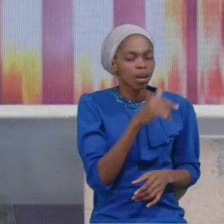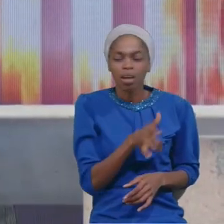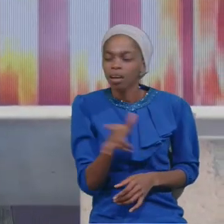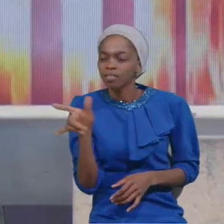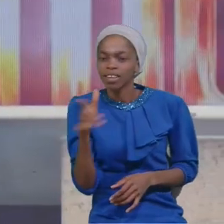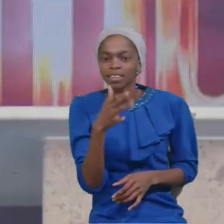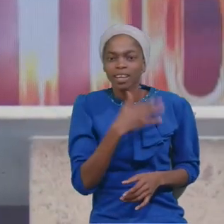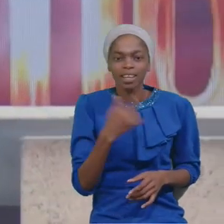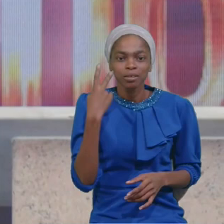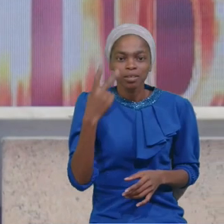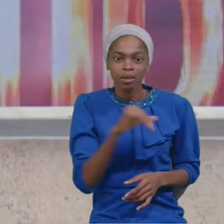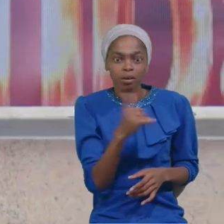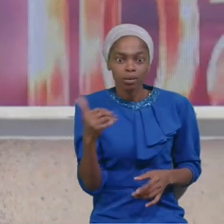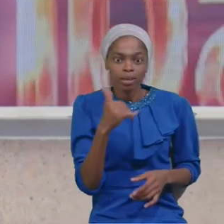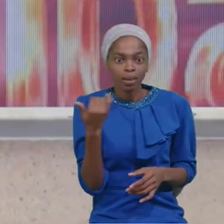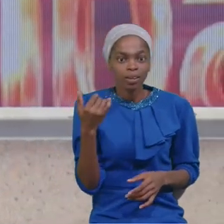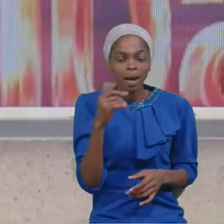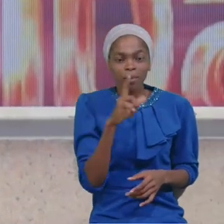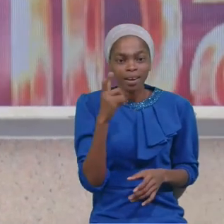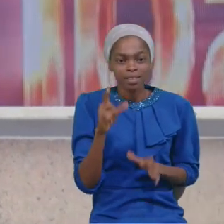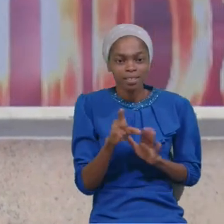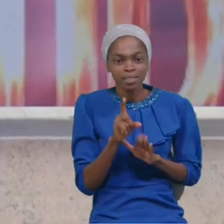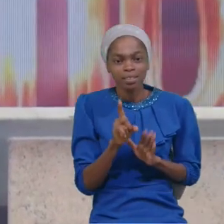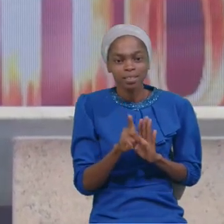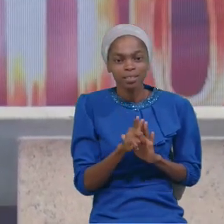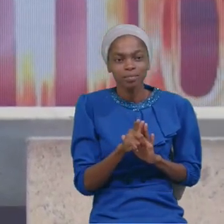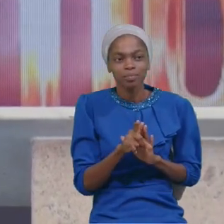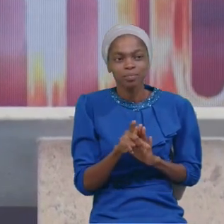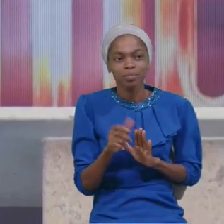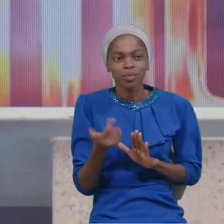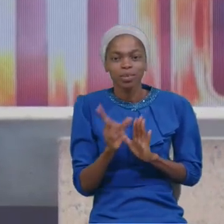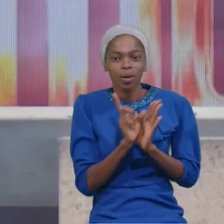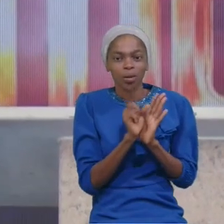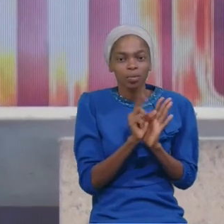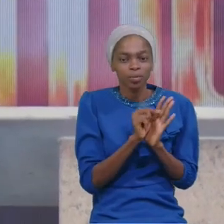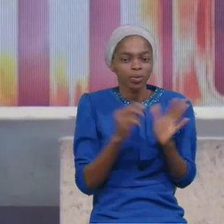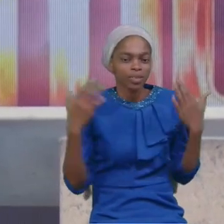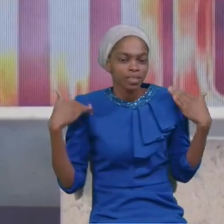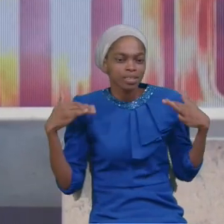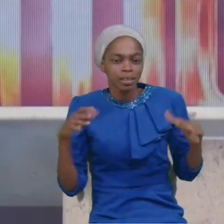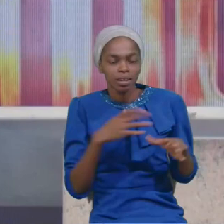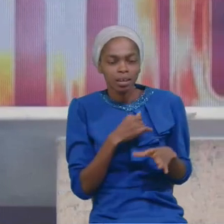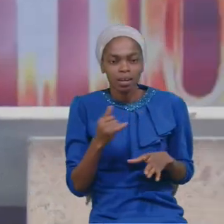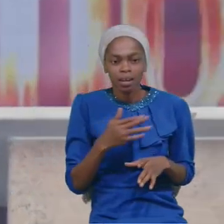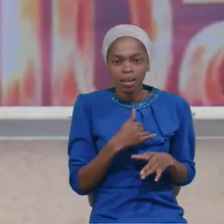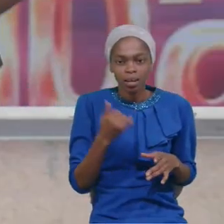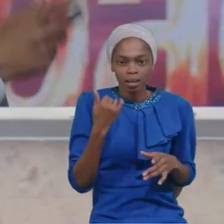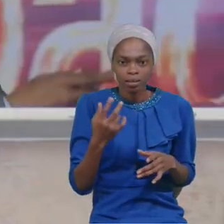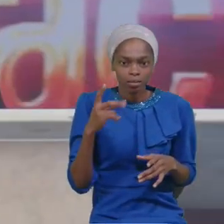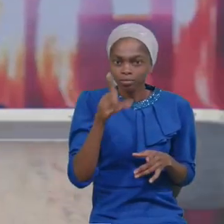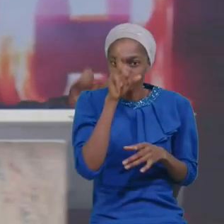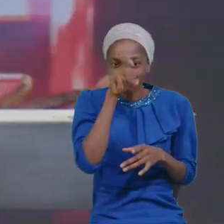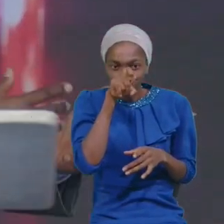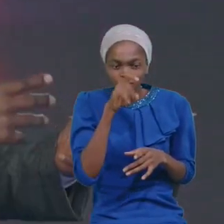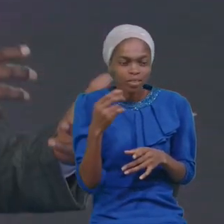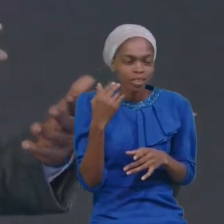have sharp eyesight, they look at that eagle, they say, you are coming at the same level, okay, come up.